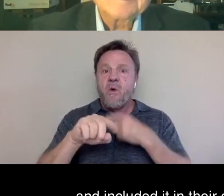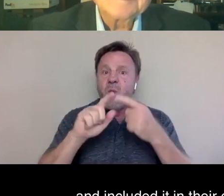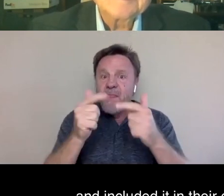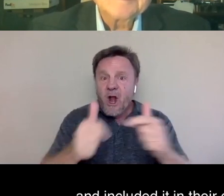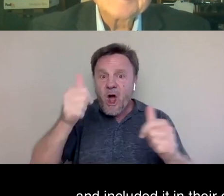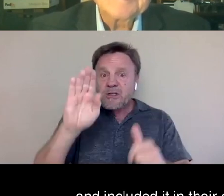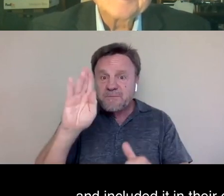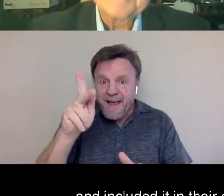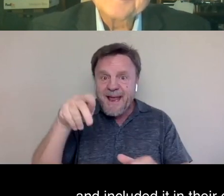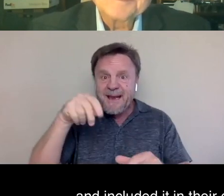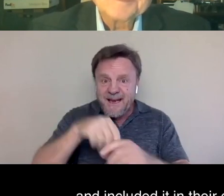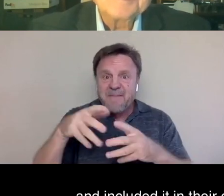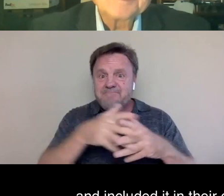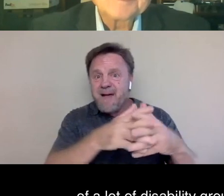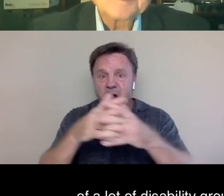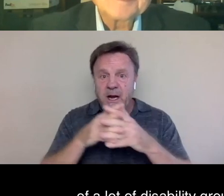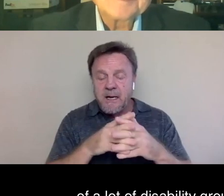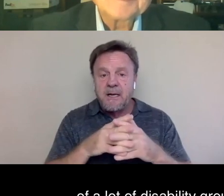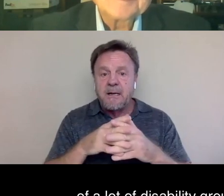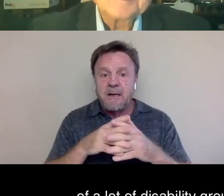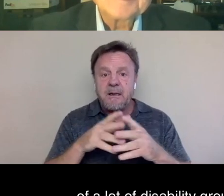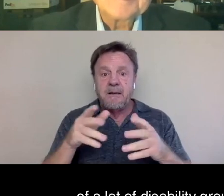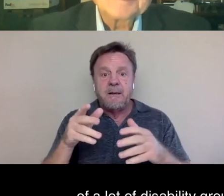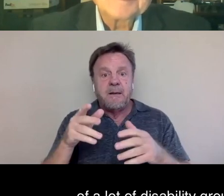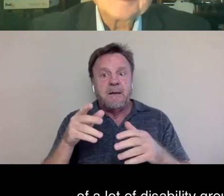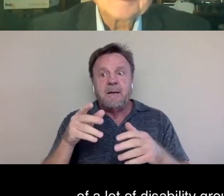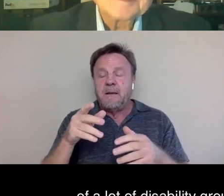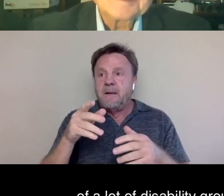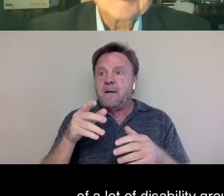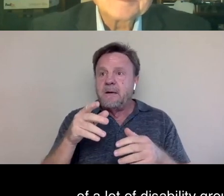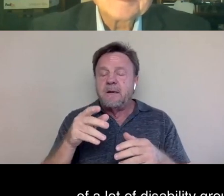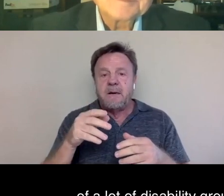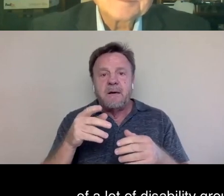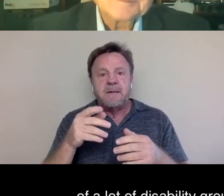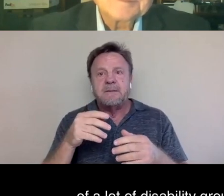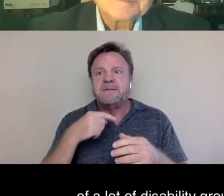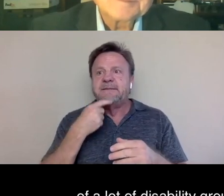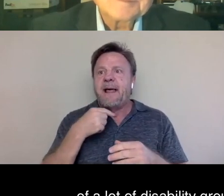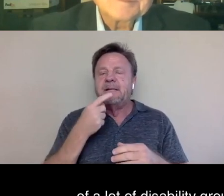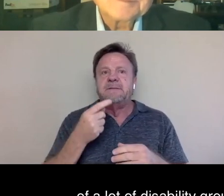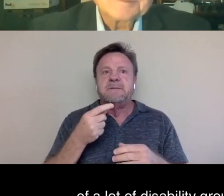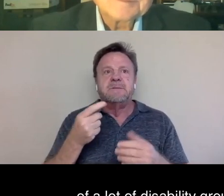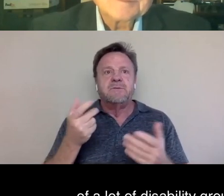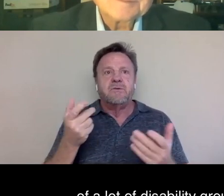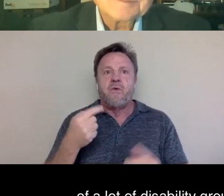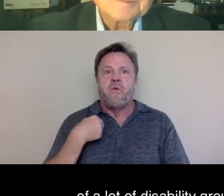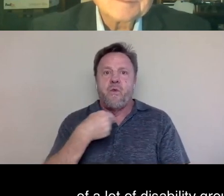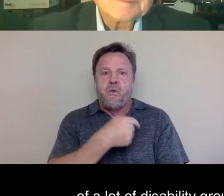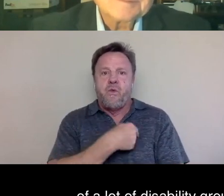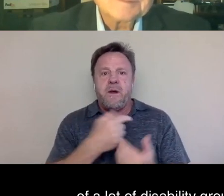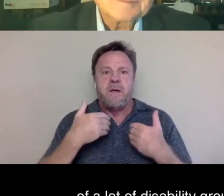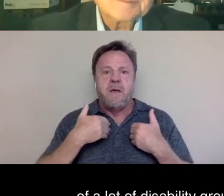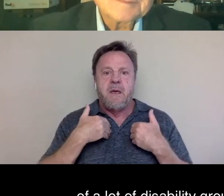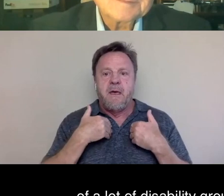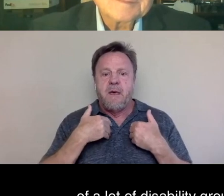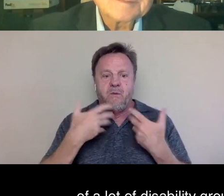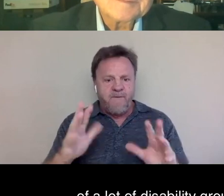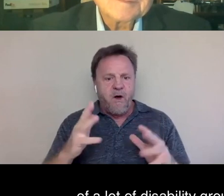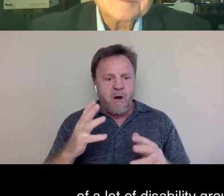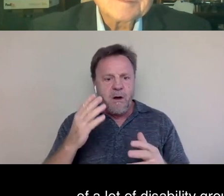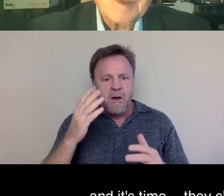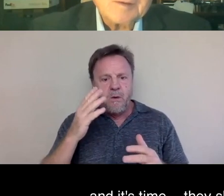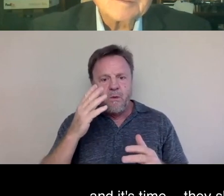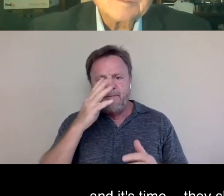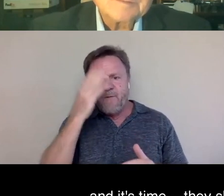country tells, on top of a lot of disability groups, says, we have overlooked people with disabilities too